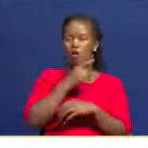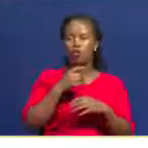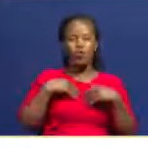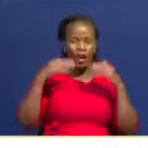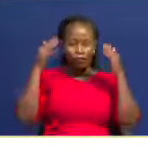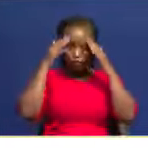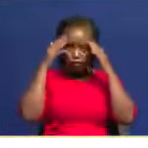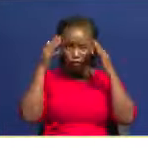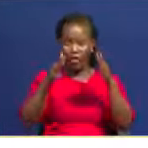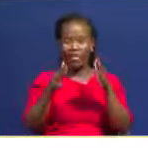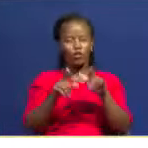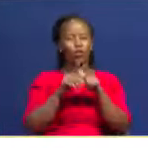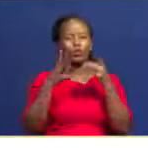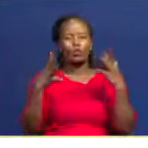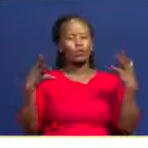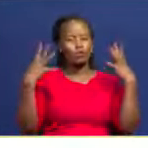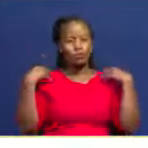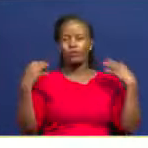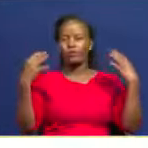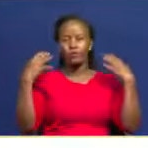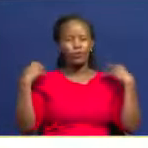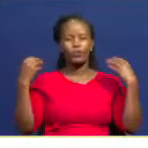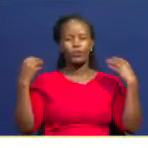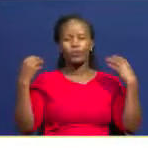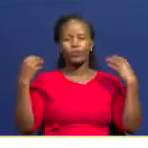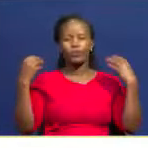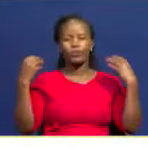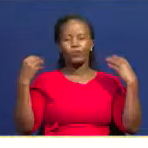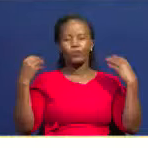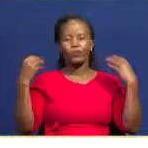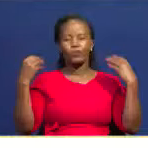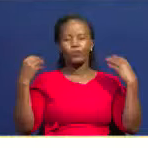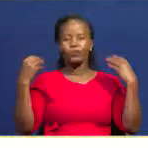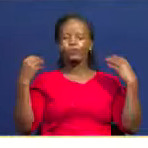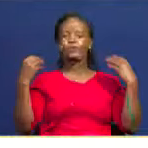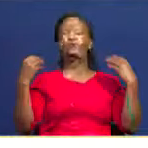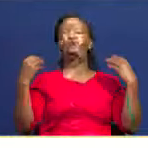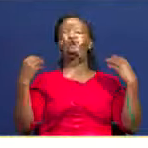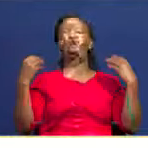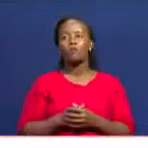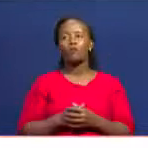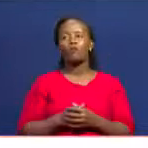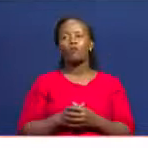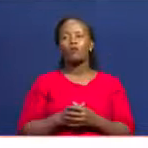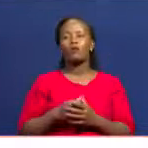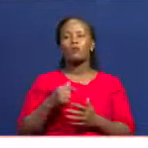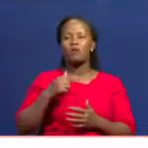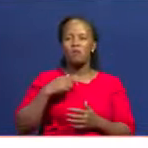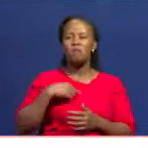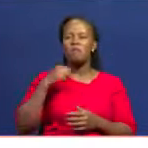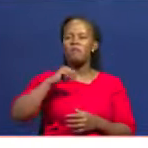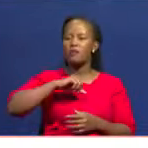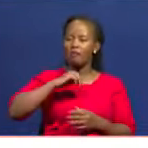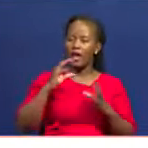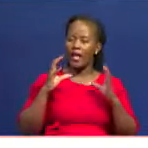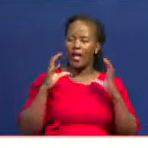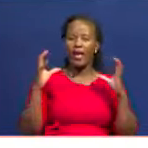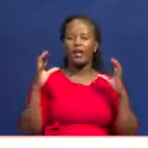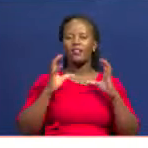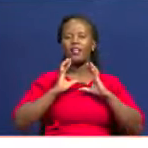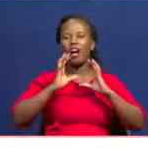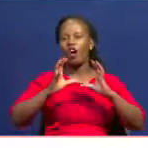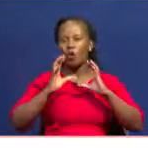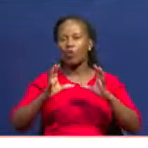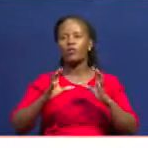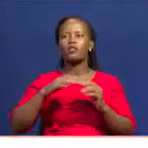get past their first hurdle onto the knockout stages. The reason why I wake up every single morning and try hard to be